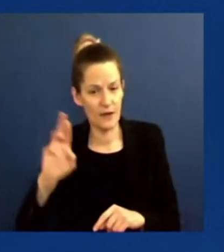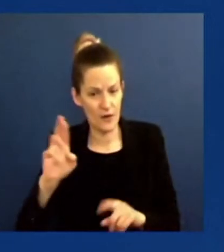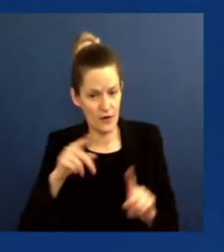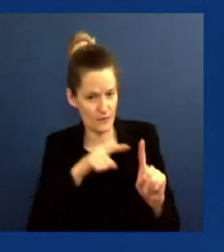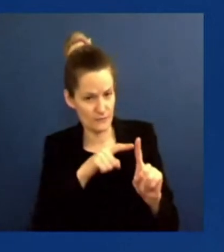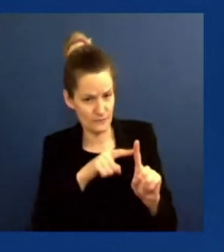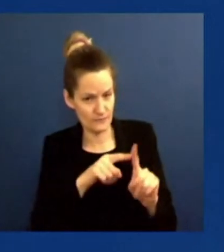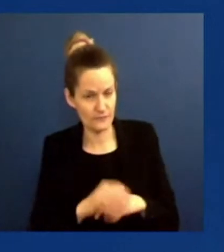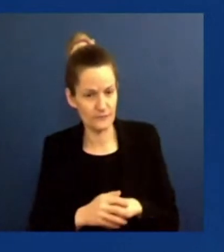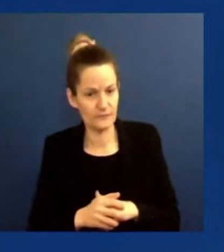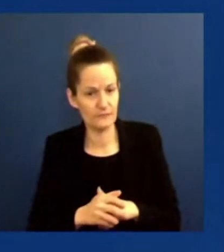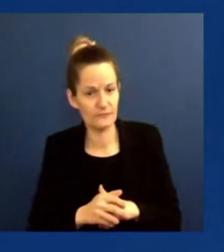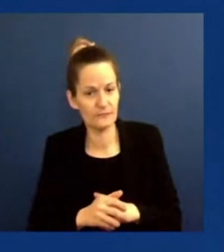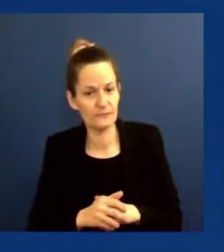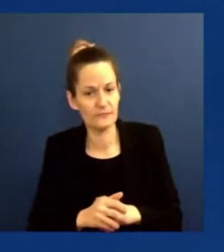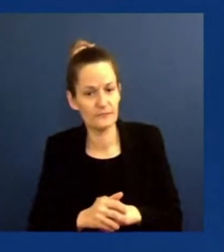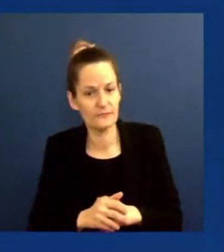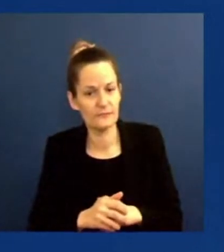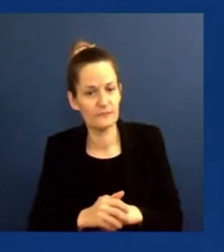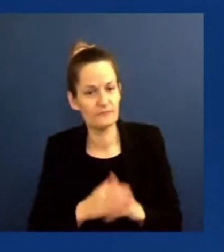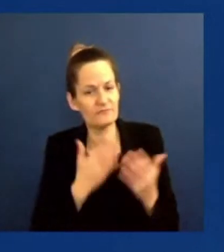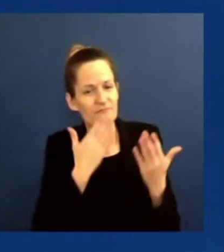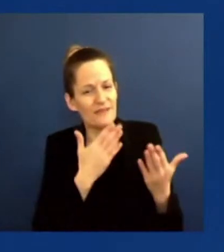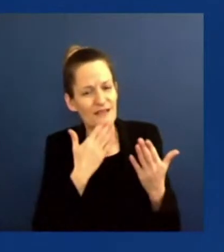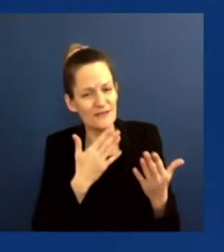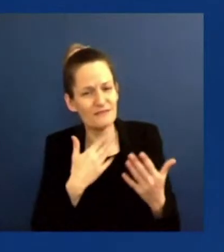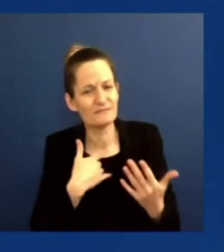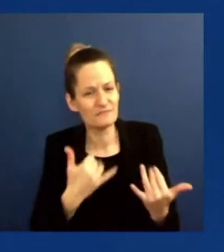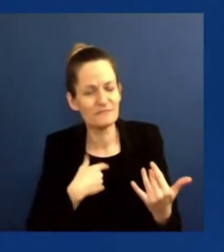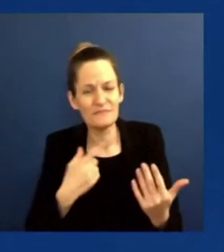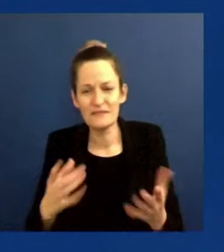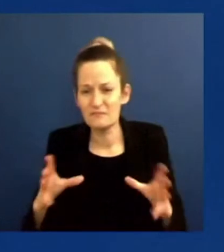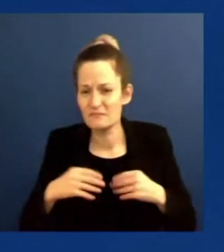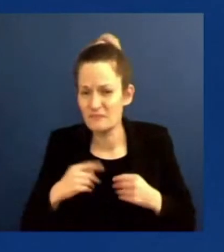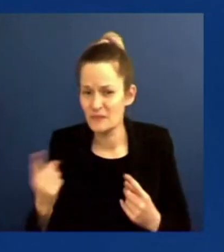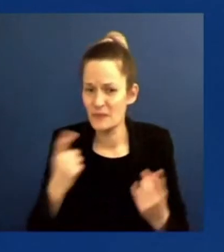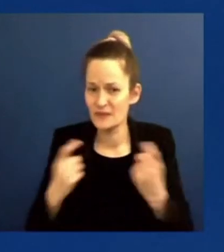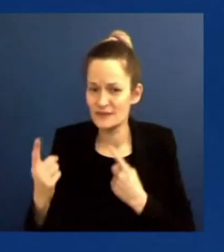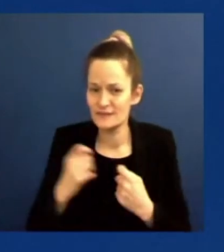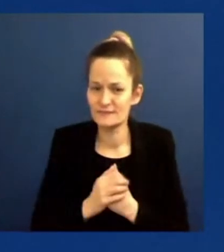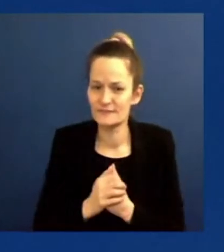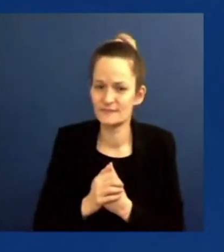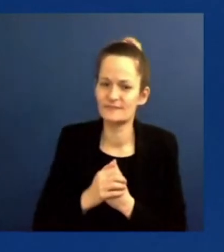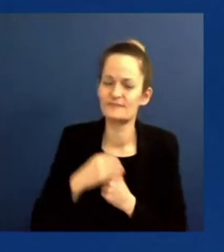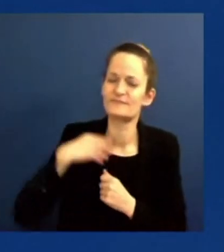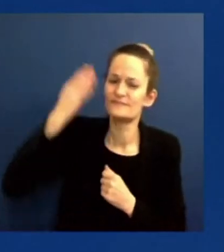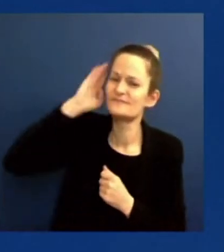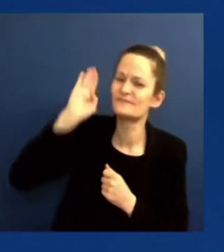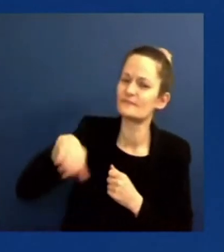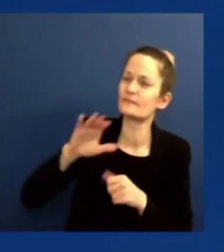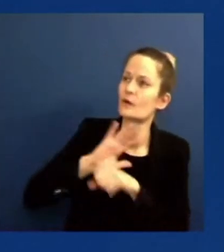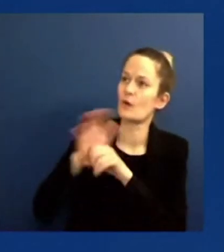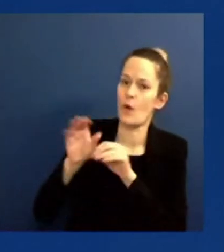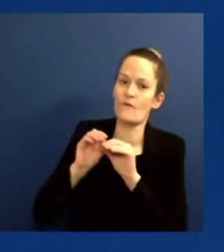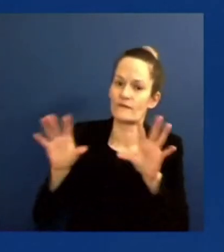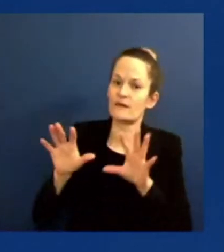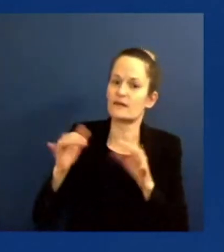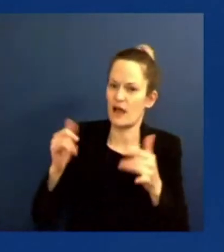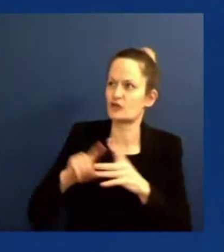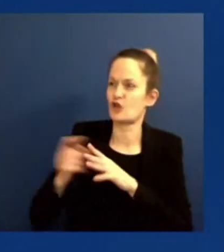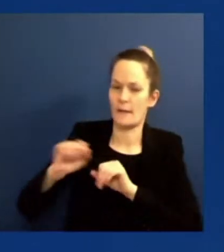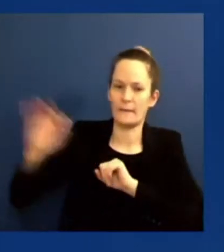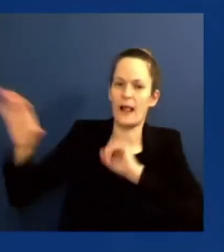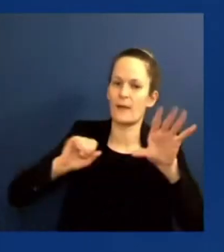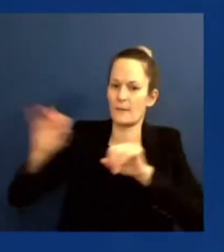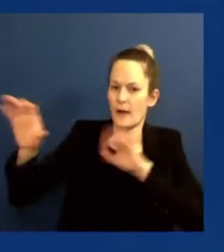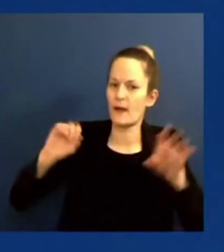Thanks so much for taking my question. I know that COVID tests have begun to ship out to people's homes. I'm wondering